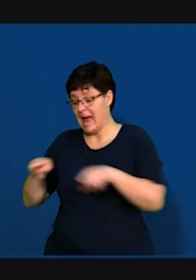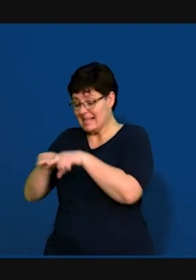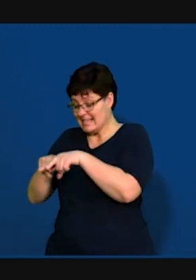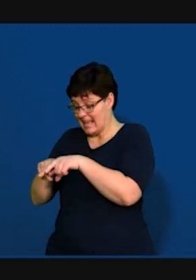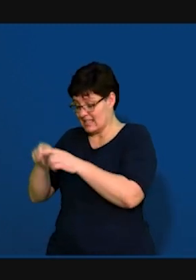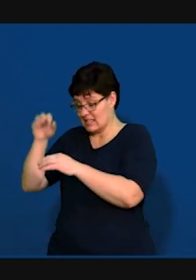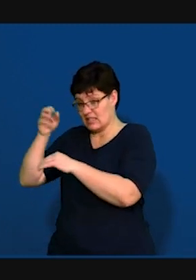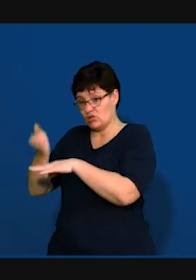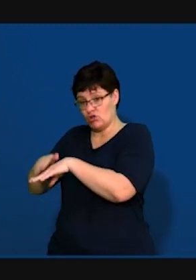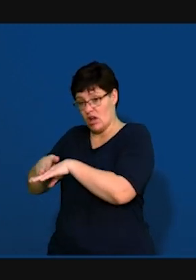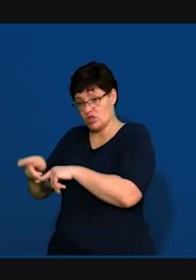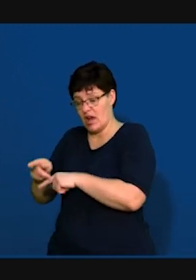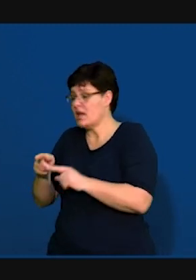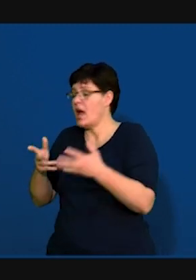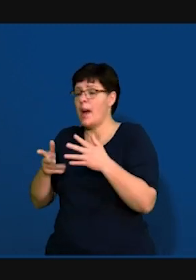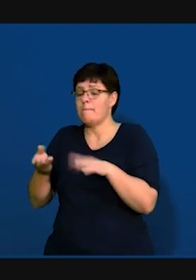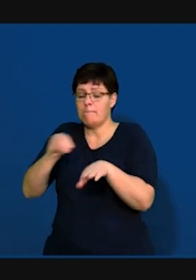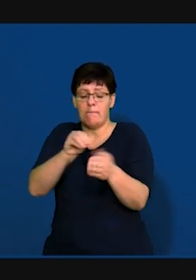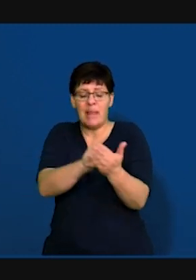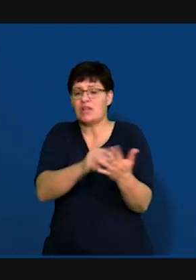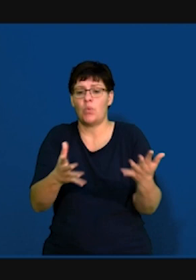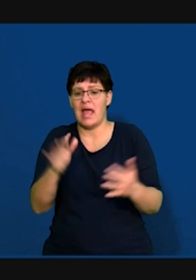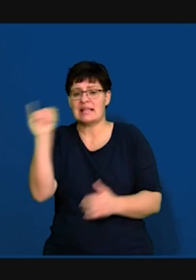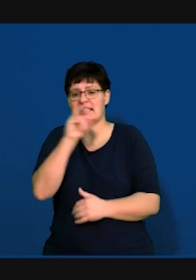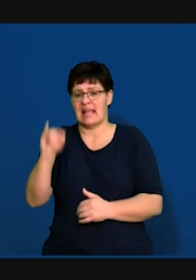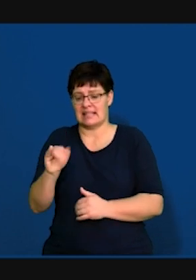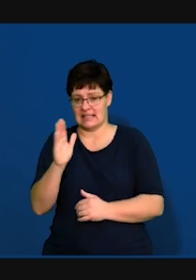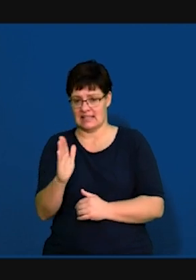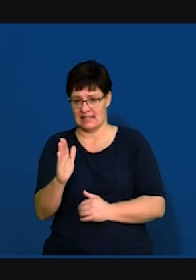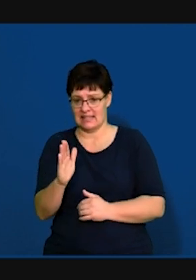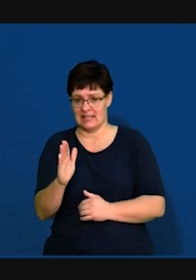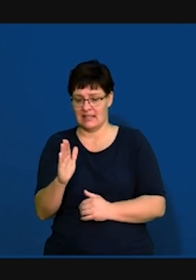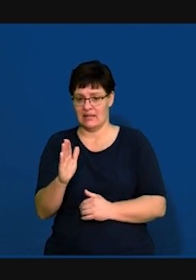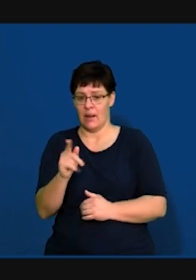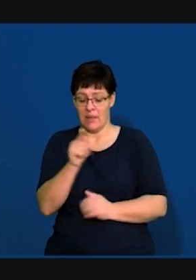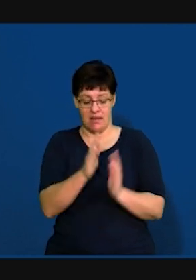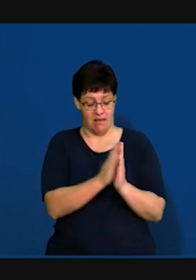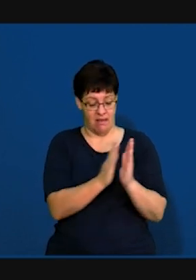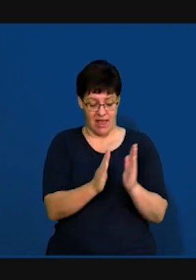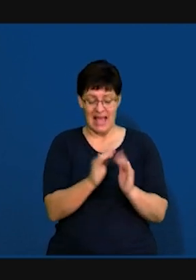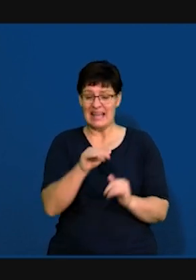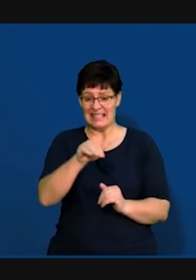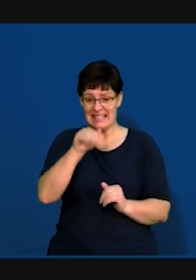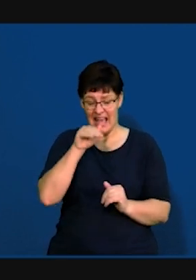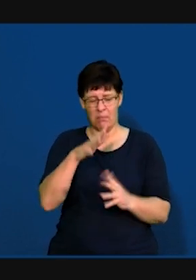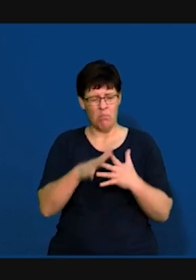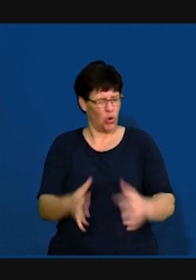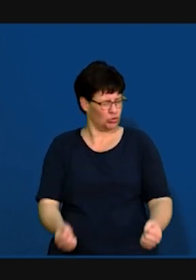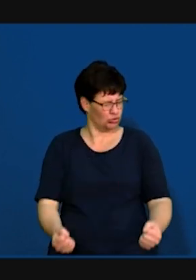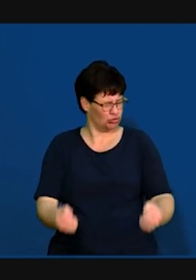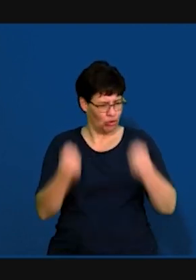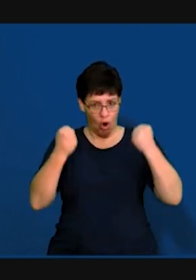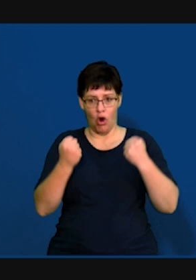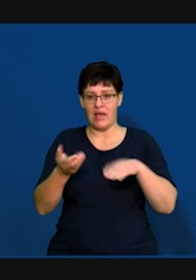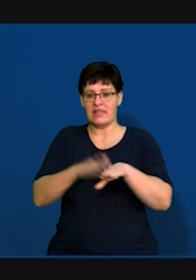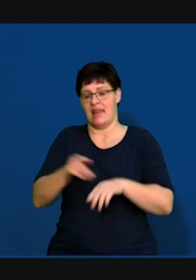say at Z, okay, obviously the field strength is stronger at Z compared to Y. One of the things that we